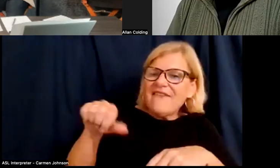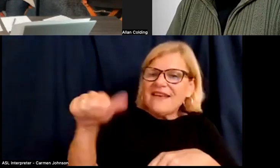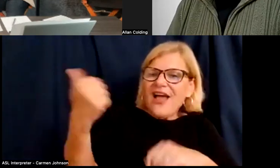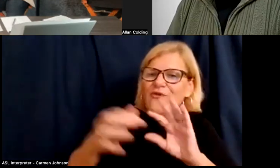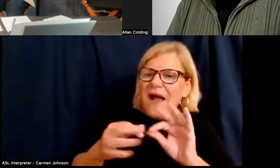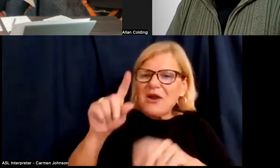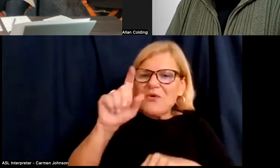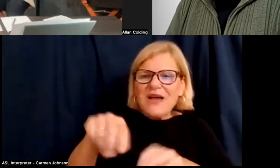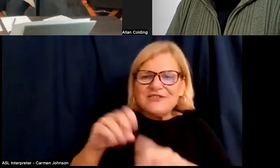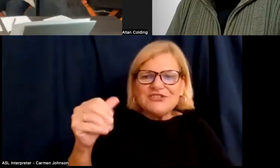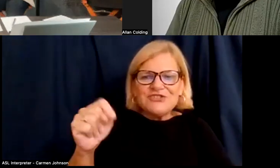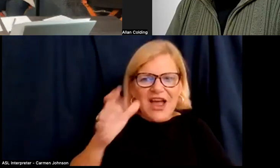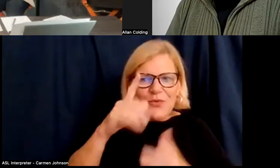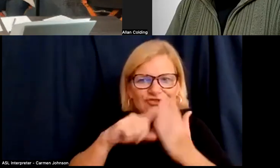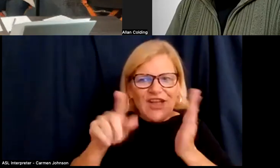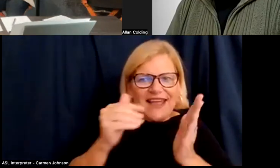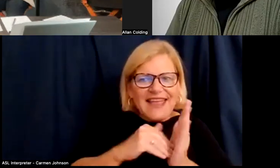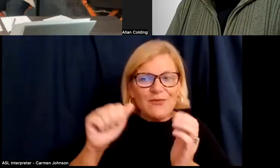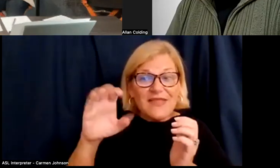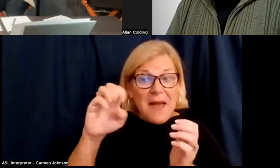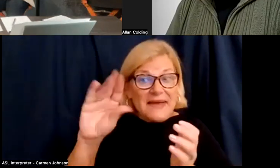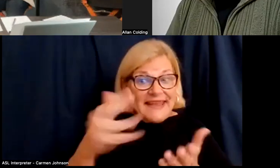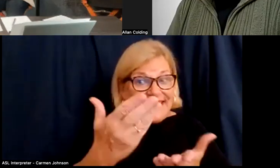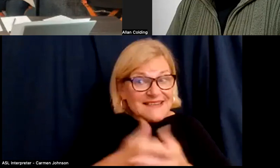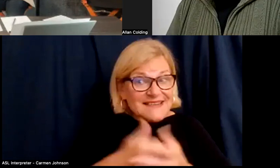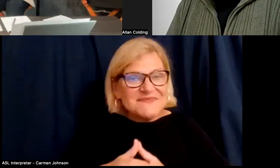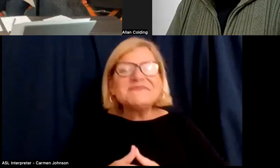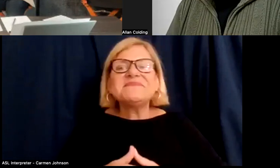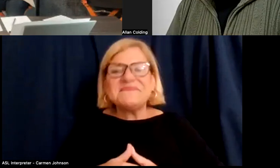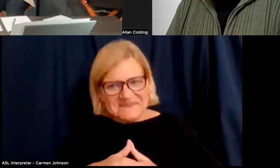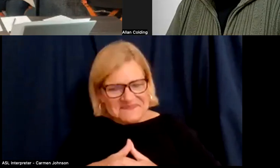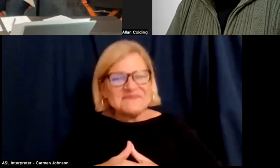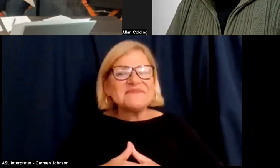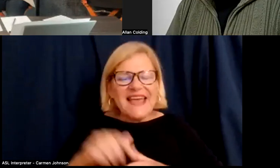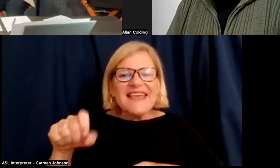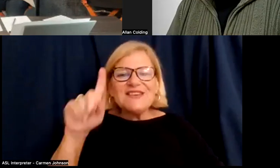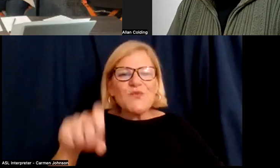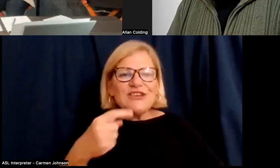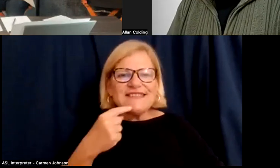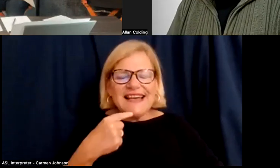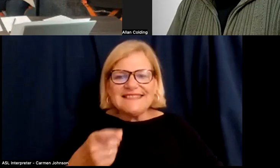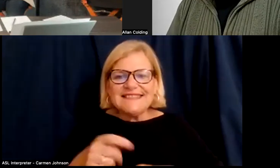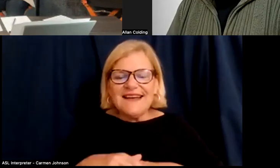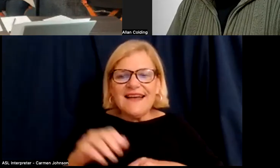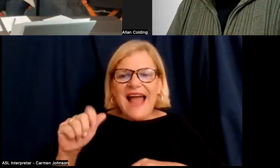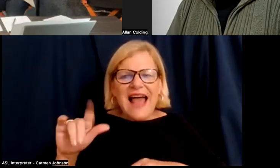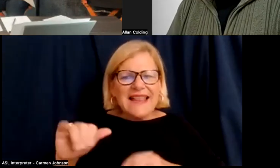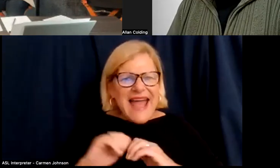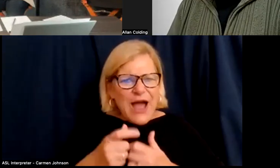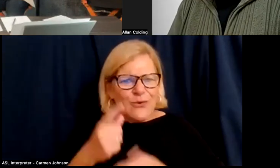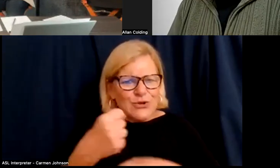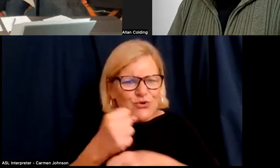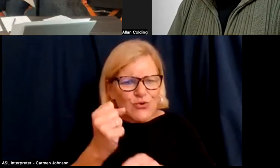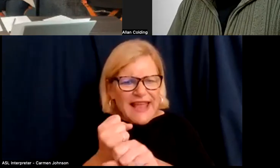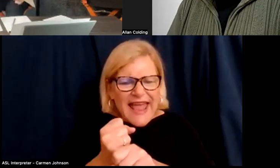comment or question in the chat. So we're checking again with Ebony. Yes, this question says, Ali, how do you create